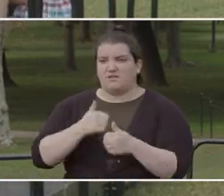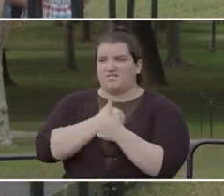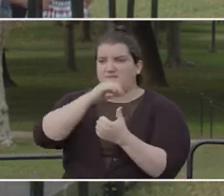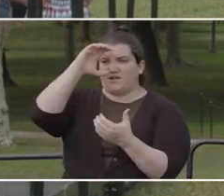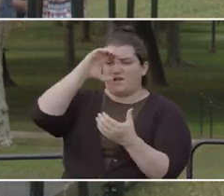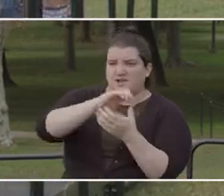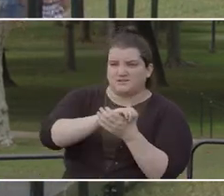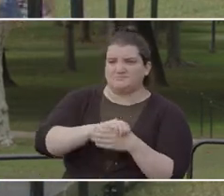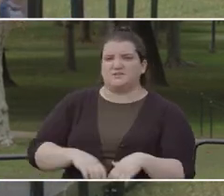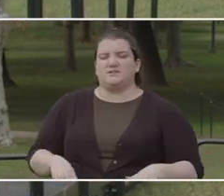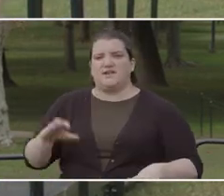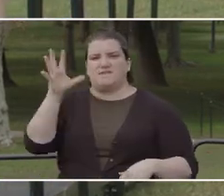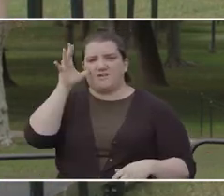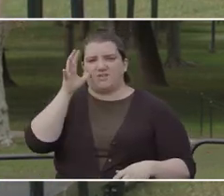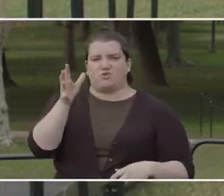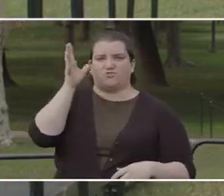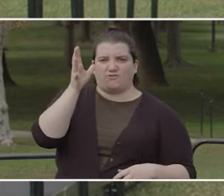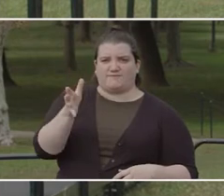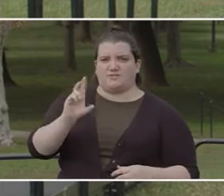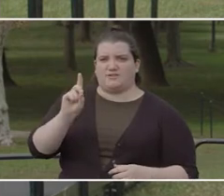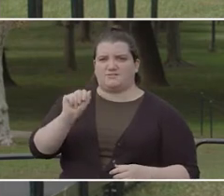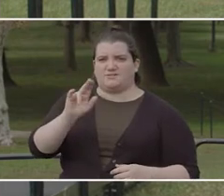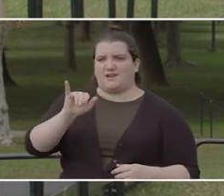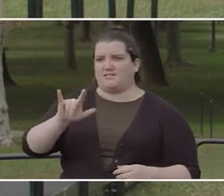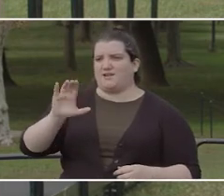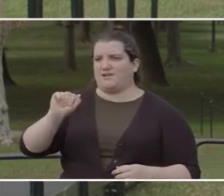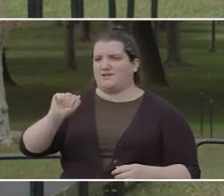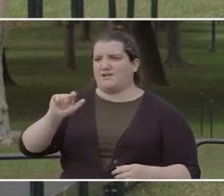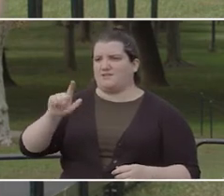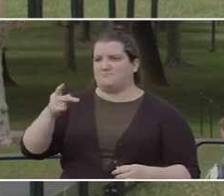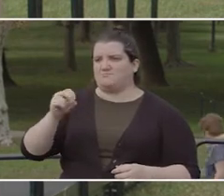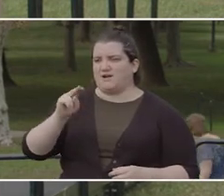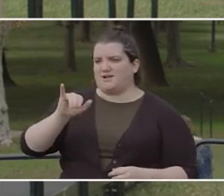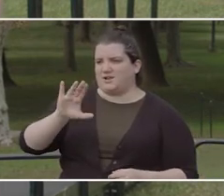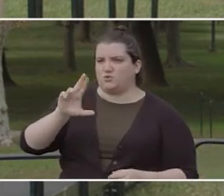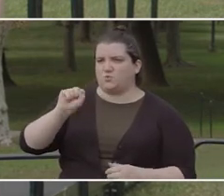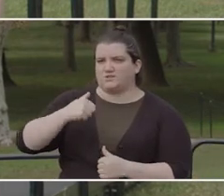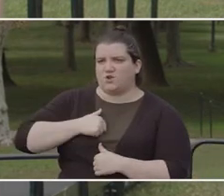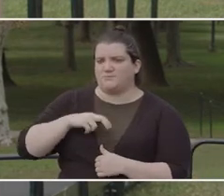husband, father and grandfather, Daniel Paul Ponick, U.S. Army,